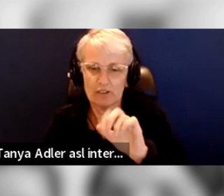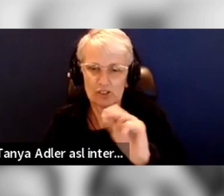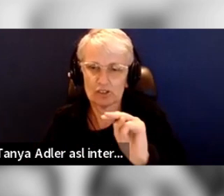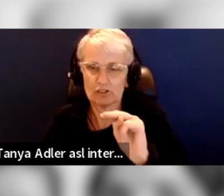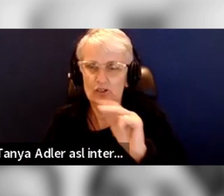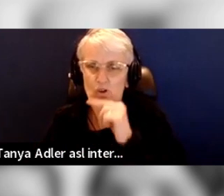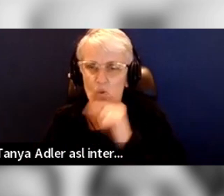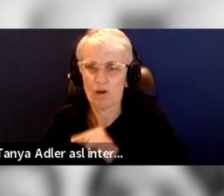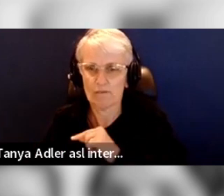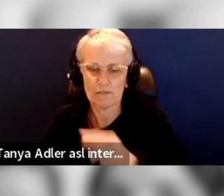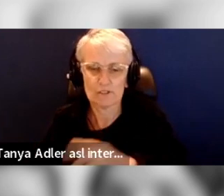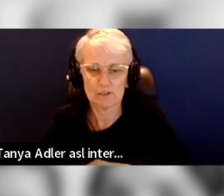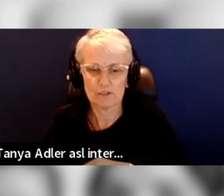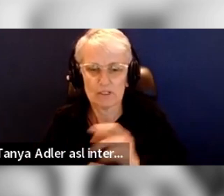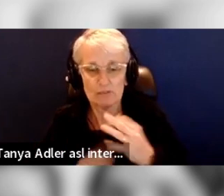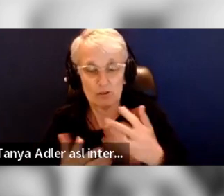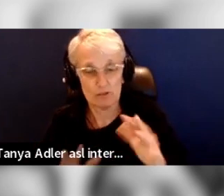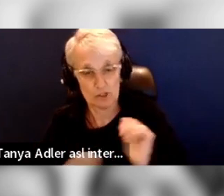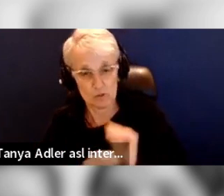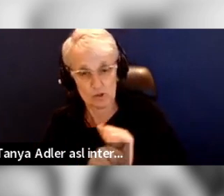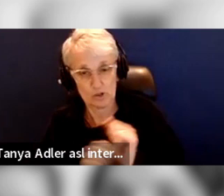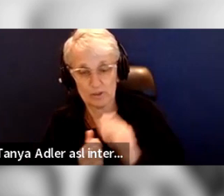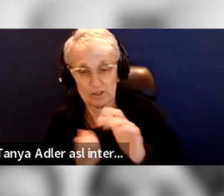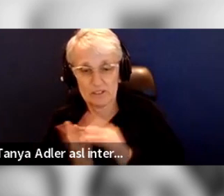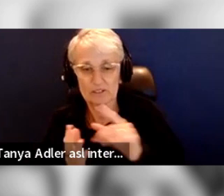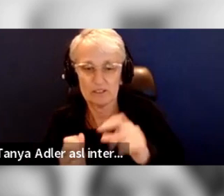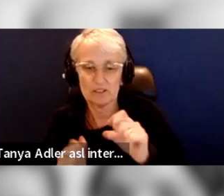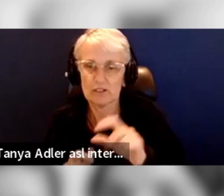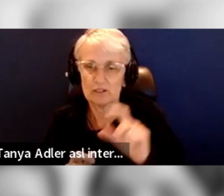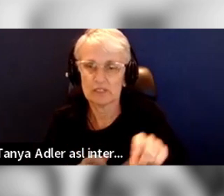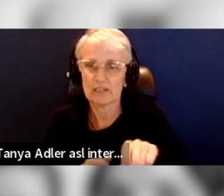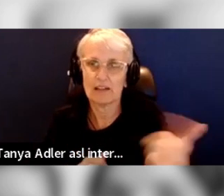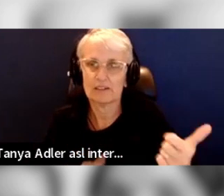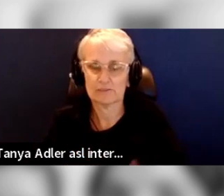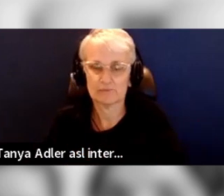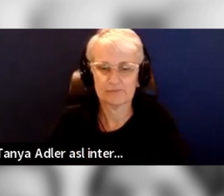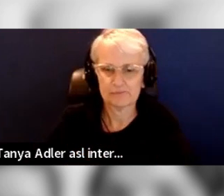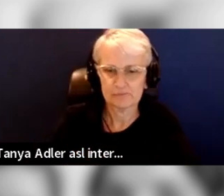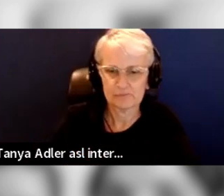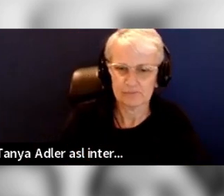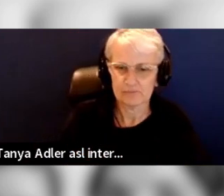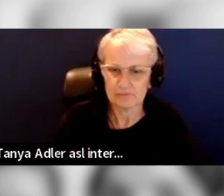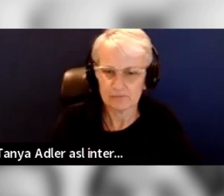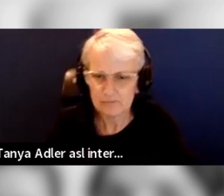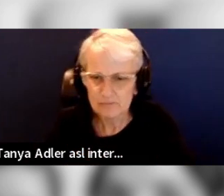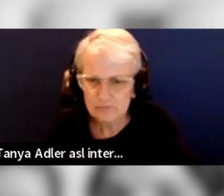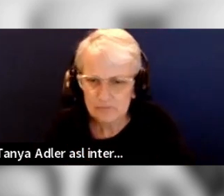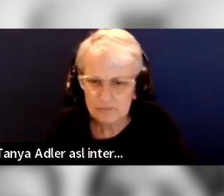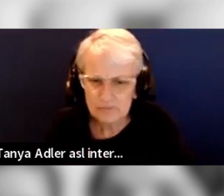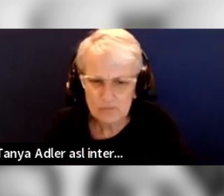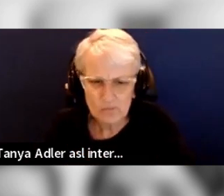So if you have worked with a center, you can click that somewhere else. Awesome. And does all founders need to be